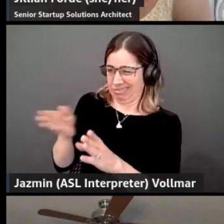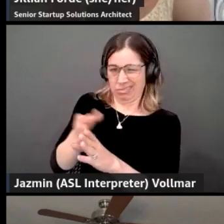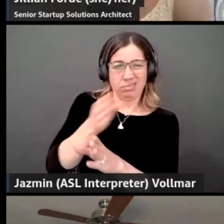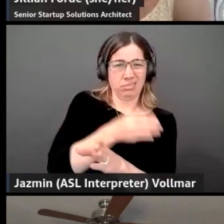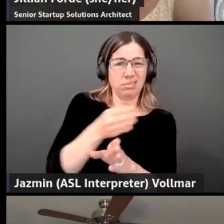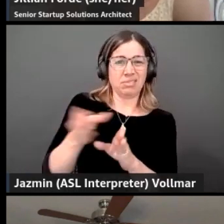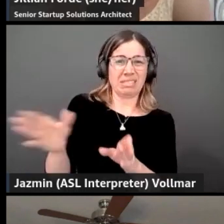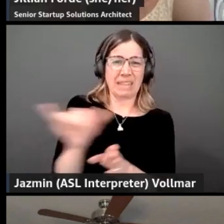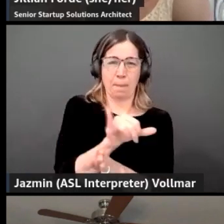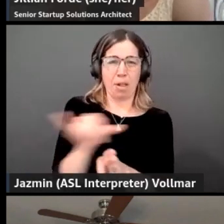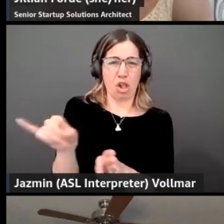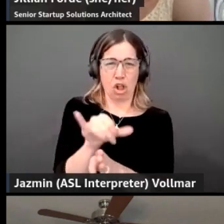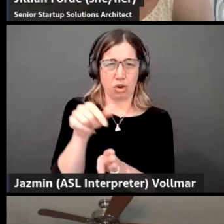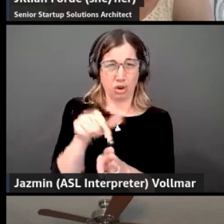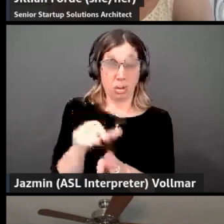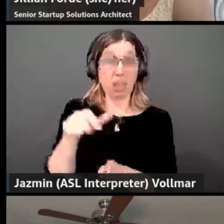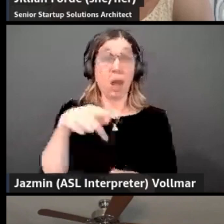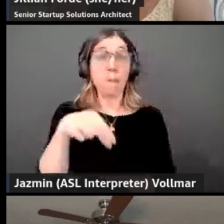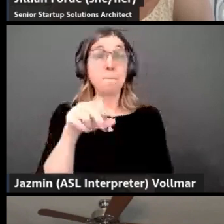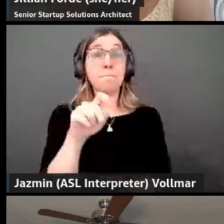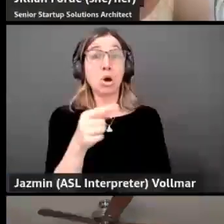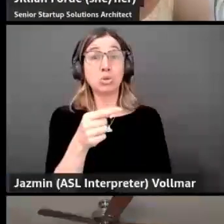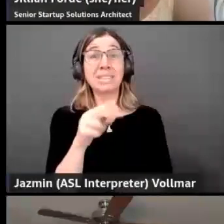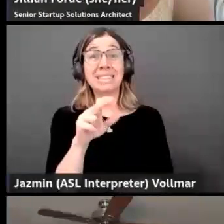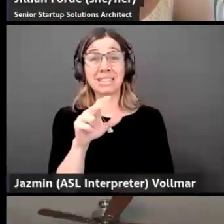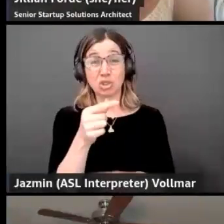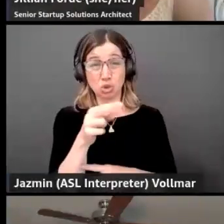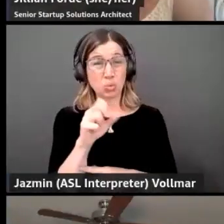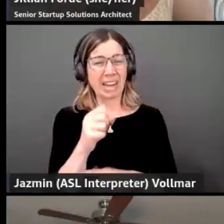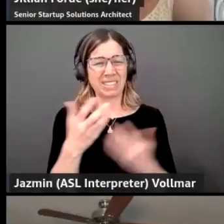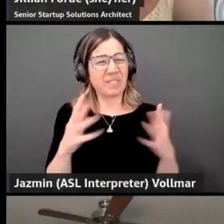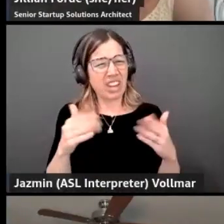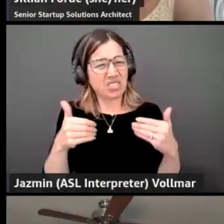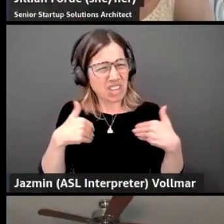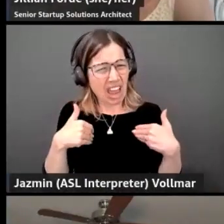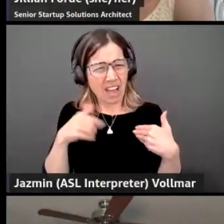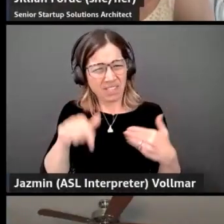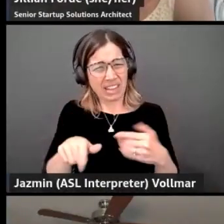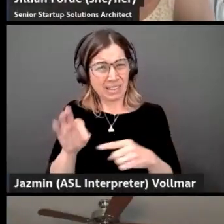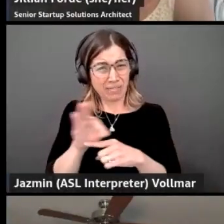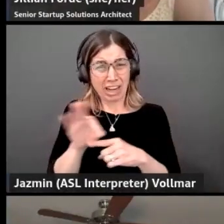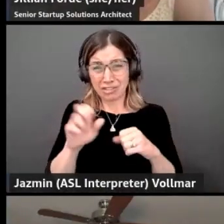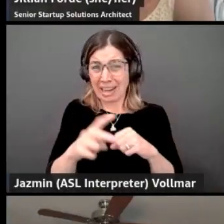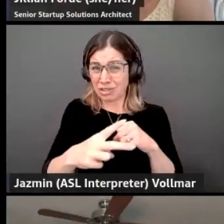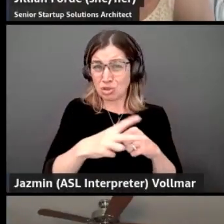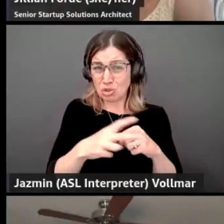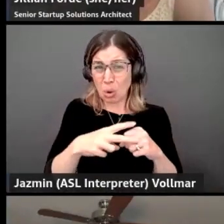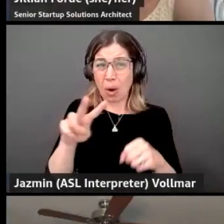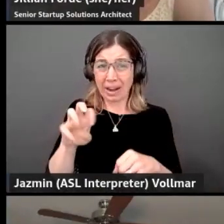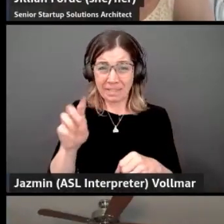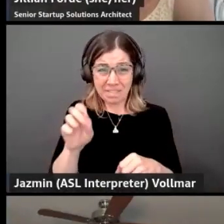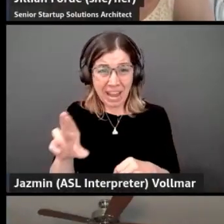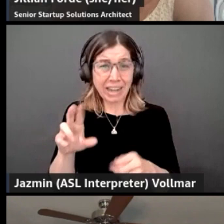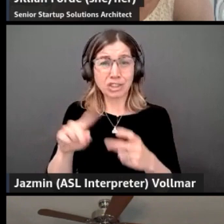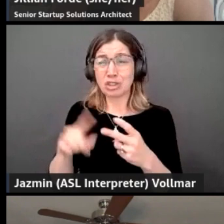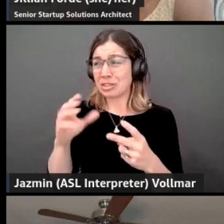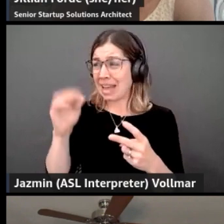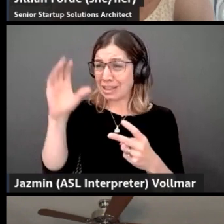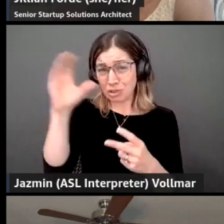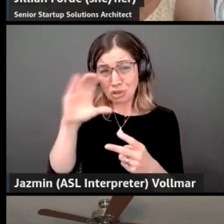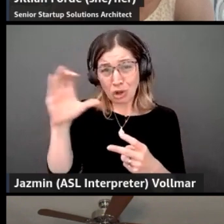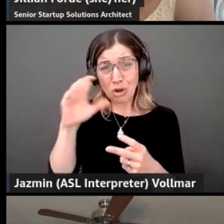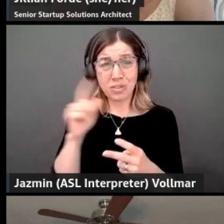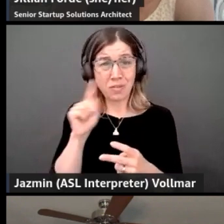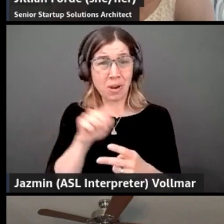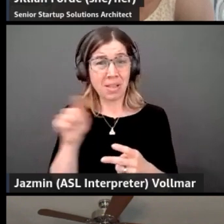Now, Postgres already had functionality for this, believe it or not, for about 20 years, that there was a way to store vectors and do searches on them.